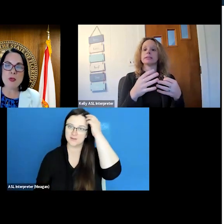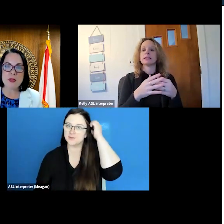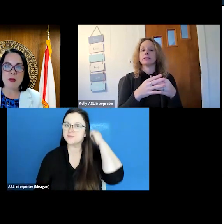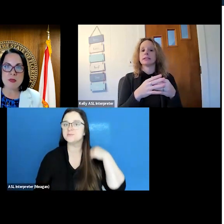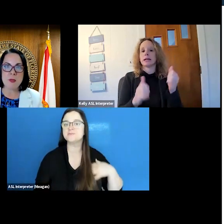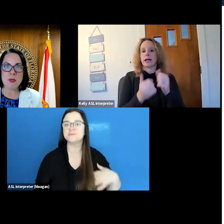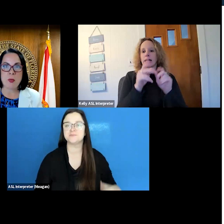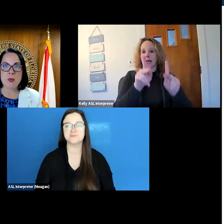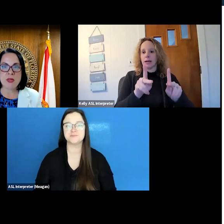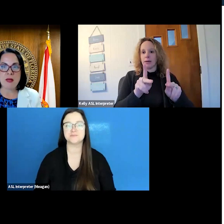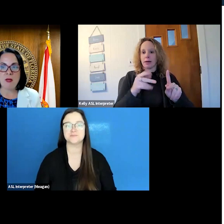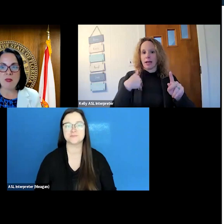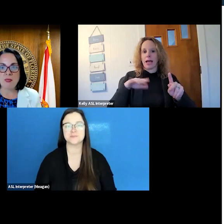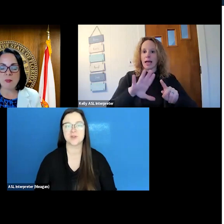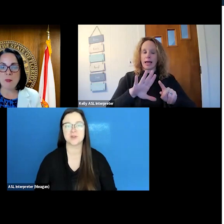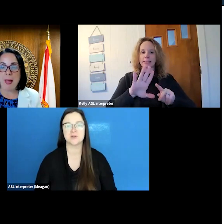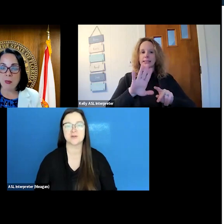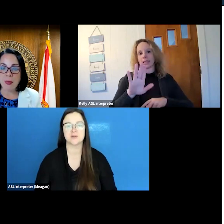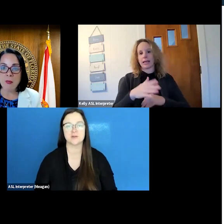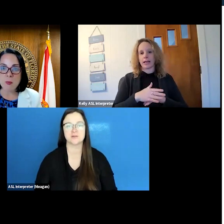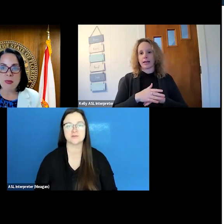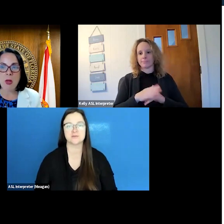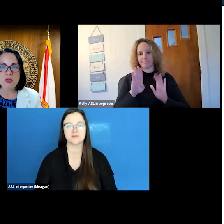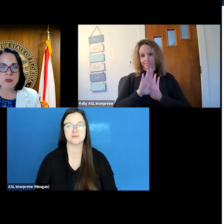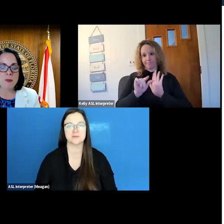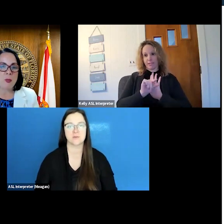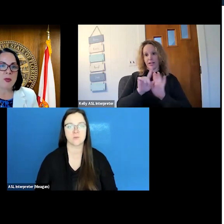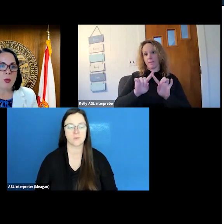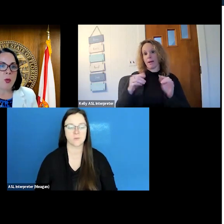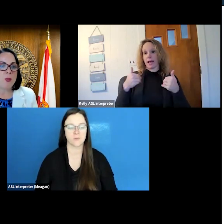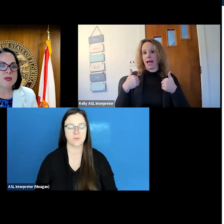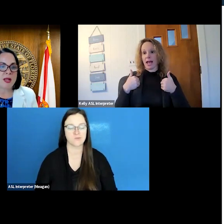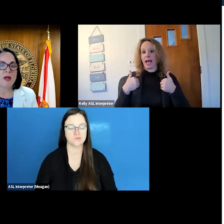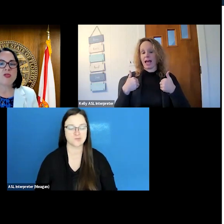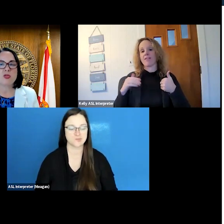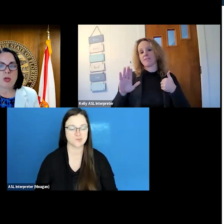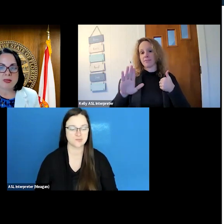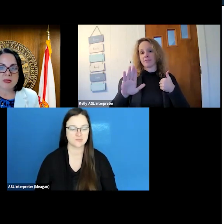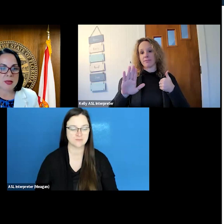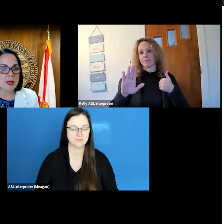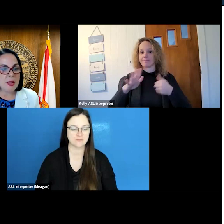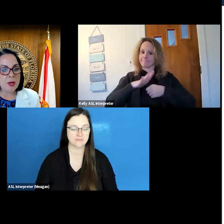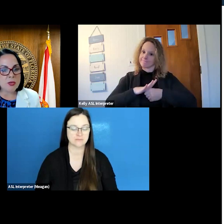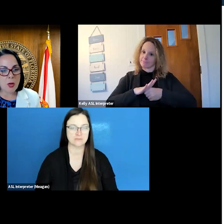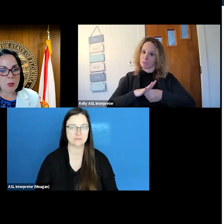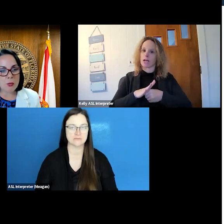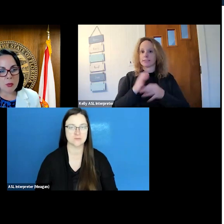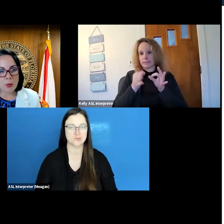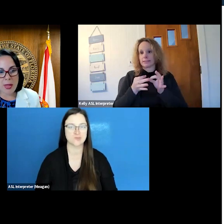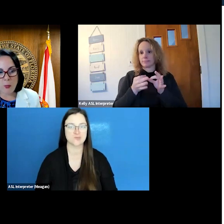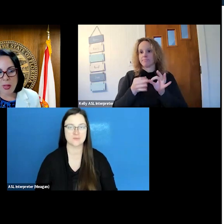Every person comes in with their own set of backgrounds, but they also come in with their own set of stress.